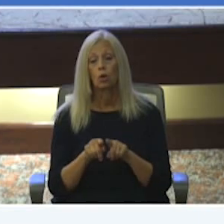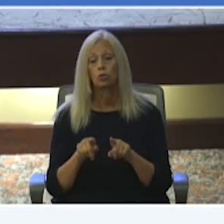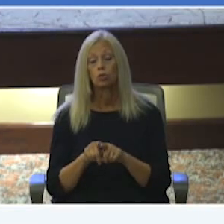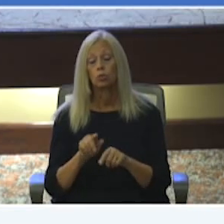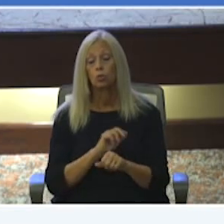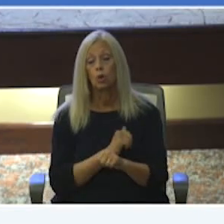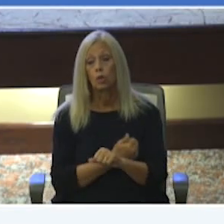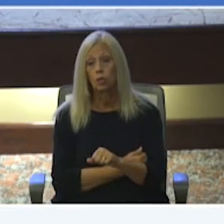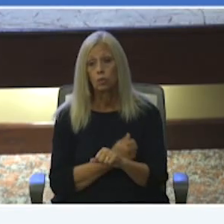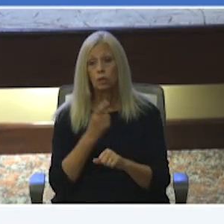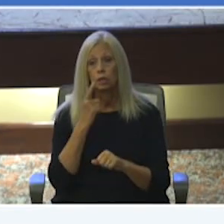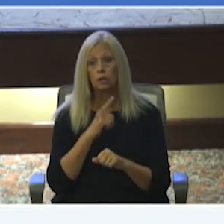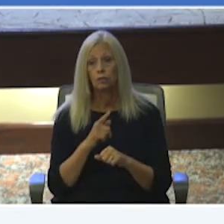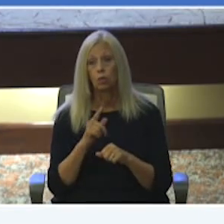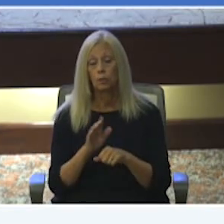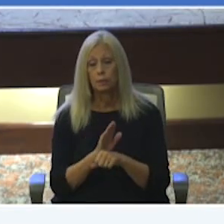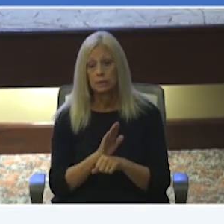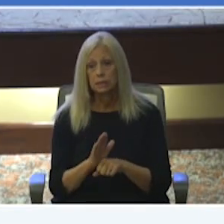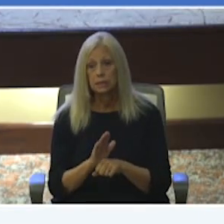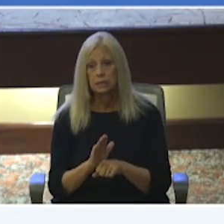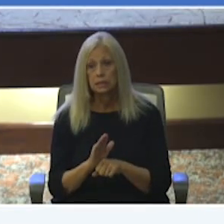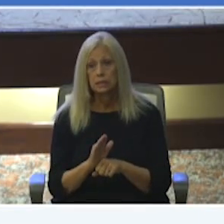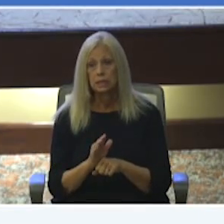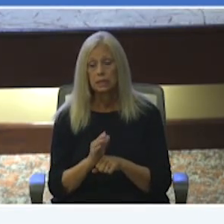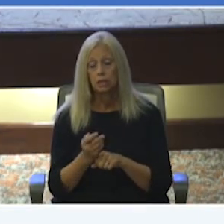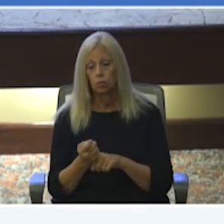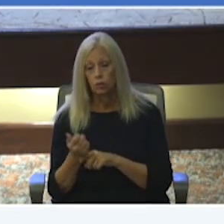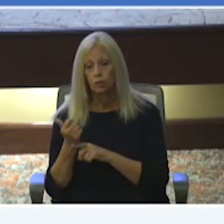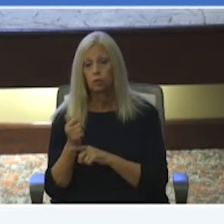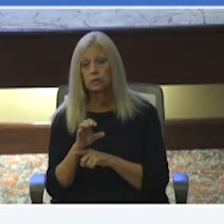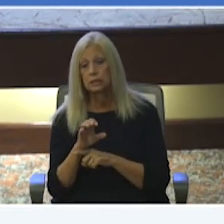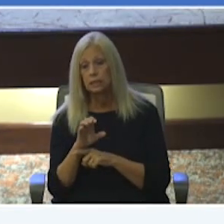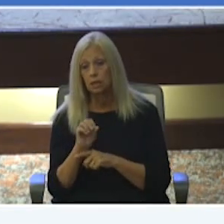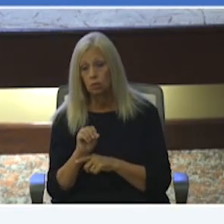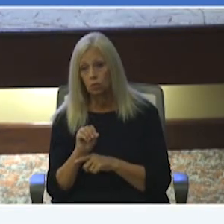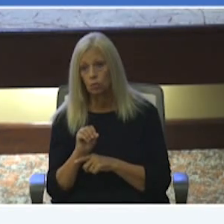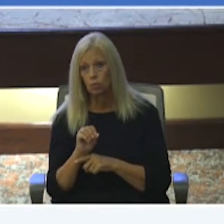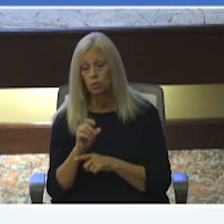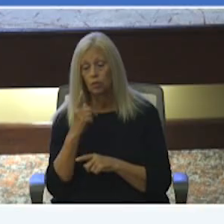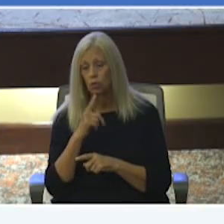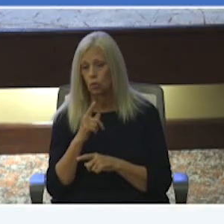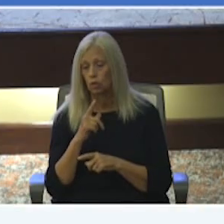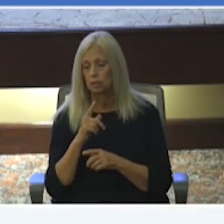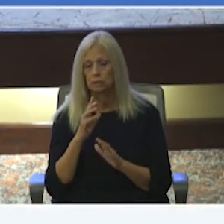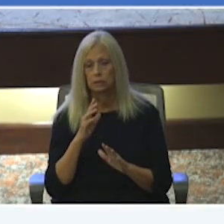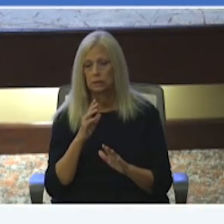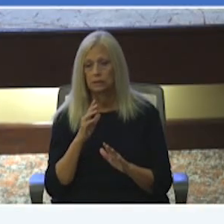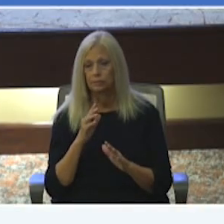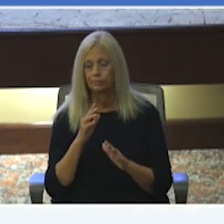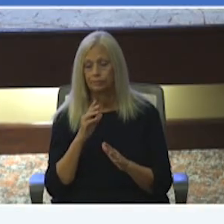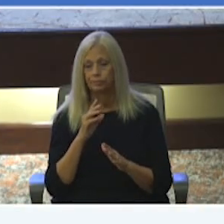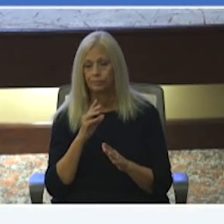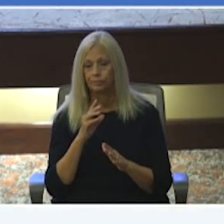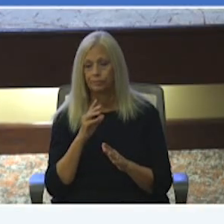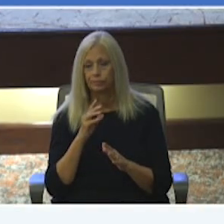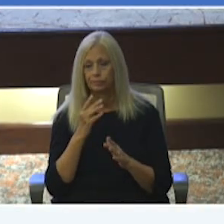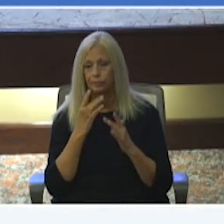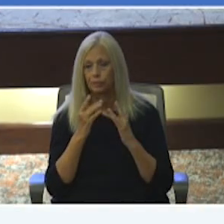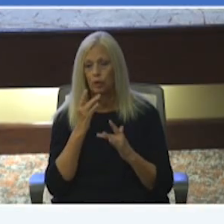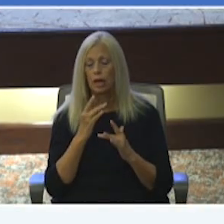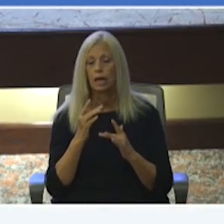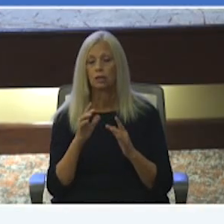official to suspend, revoke a CO under very certain rare conditions, mainly dealing with